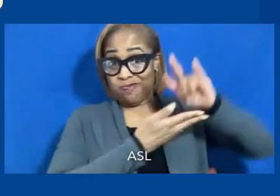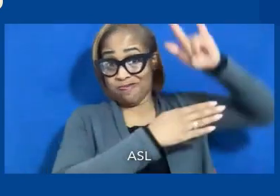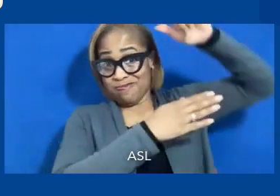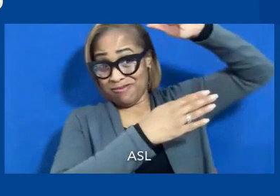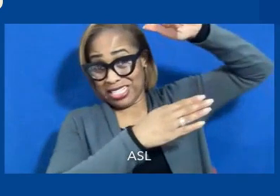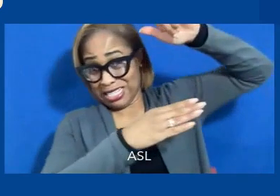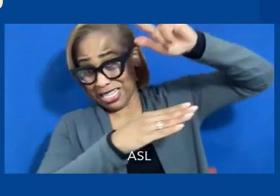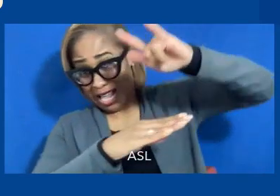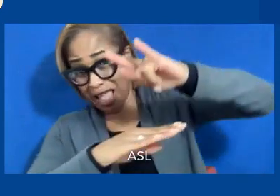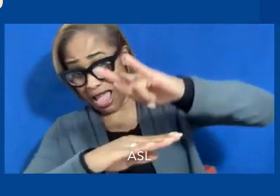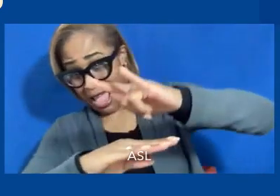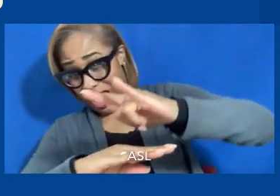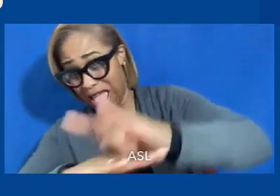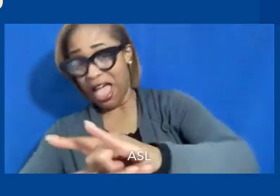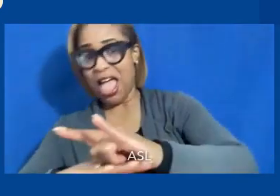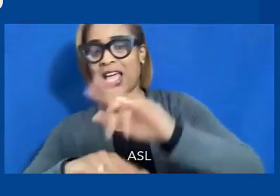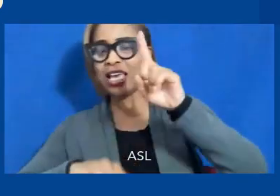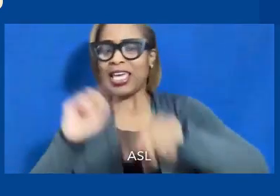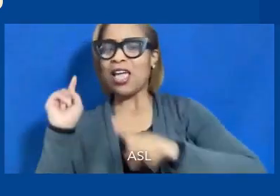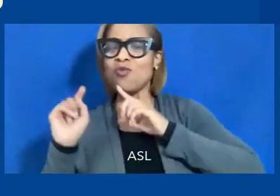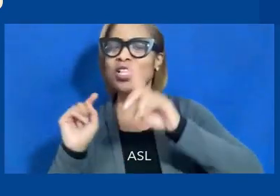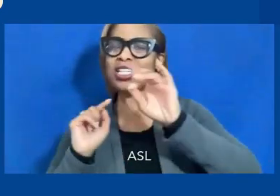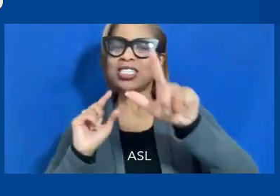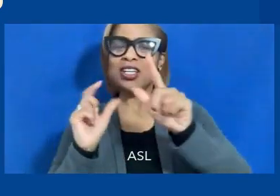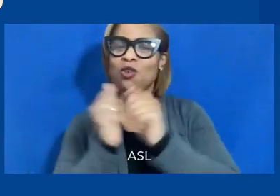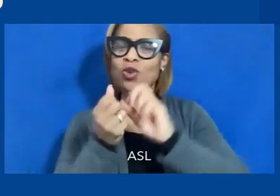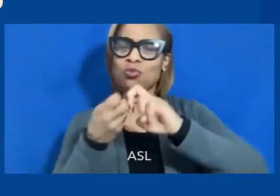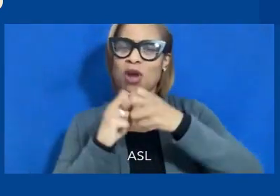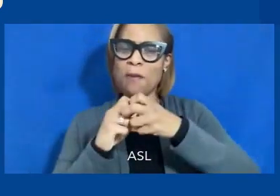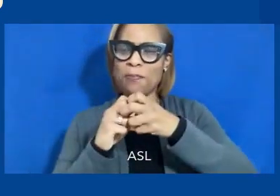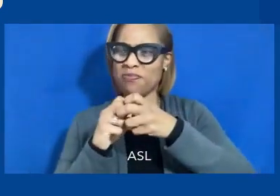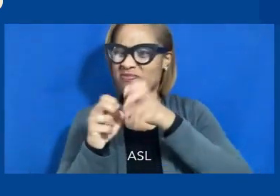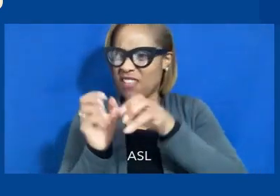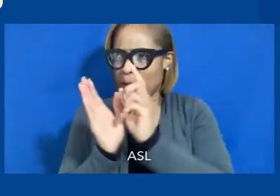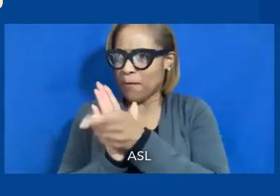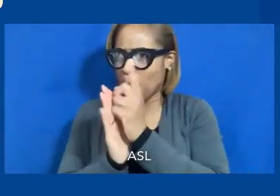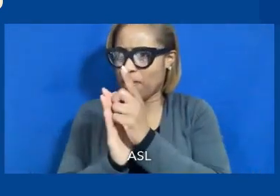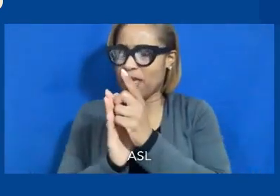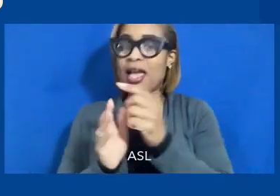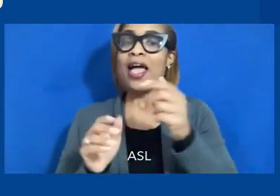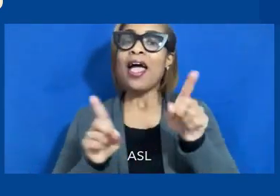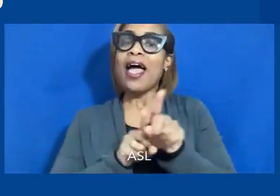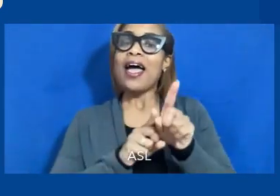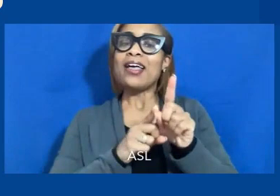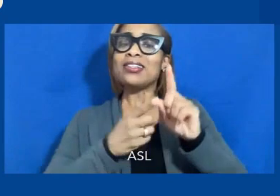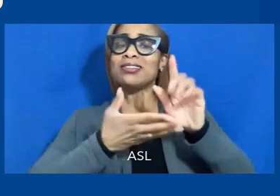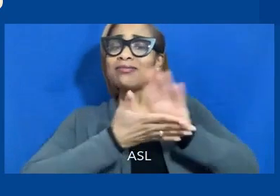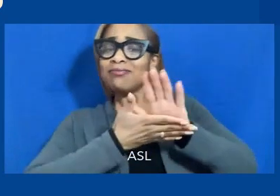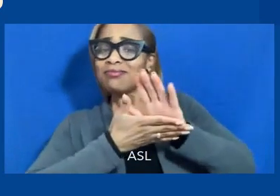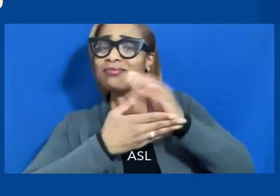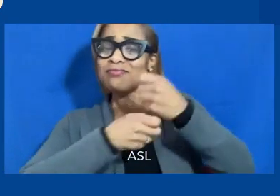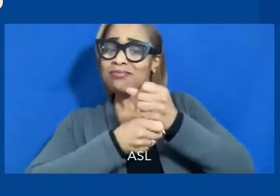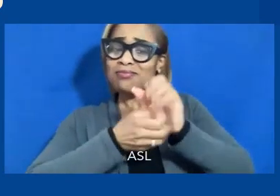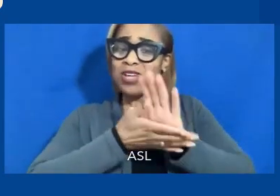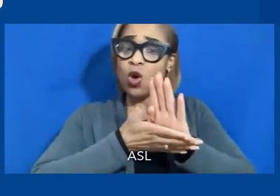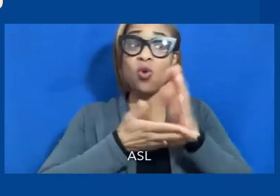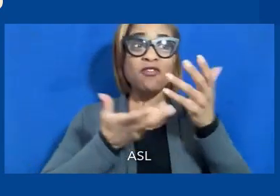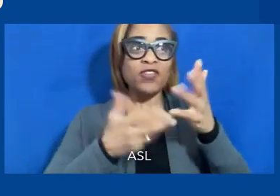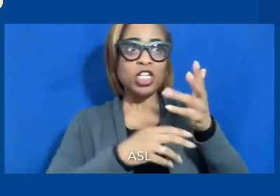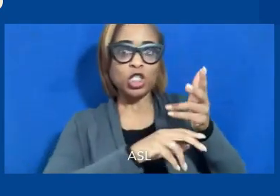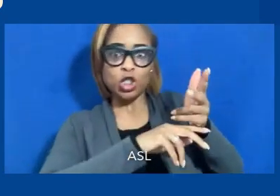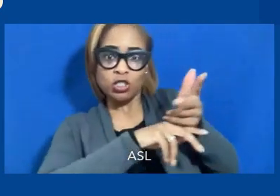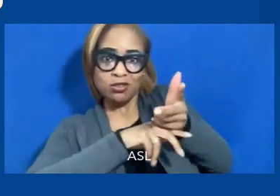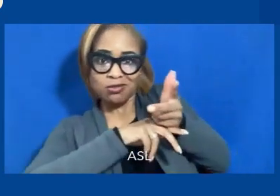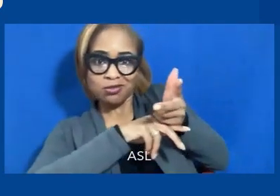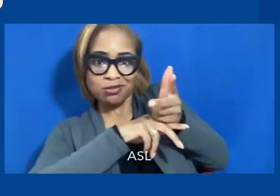really can't deal with the problems in the moment. You know, I mean, as documentary film people, we know that once we're filming a scene or once we're in the midst